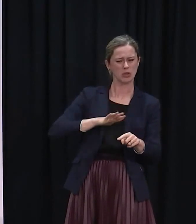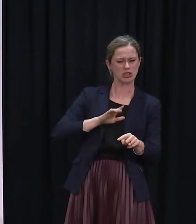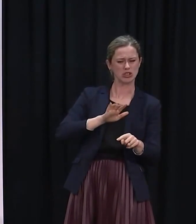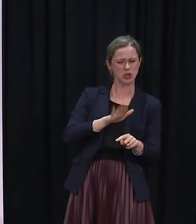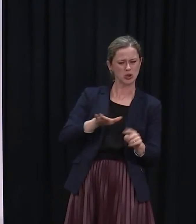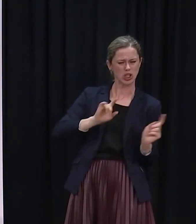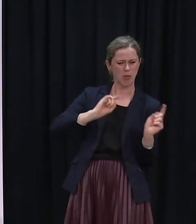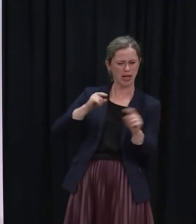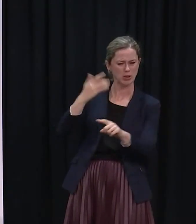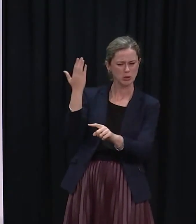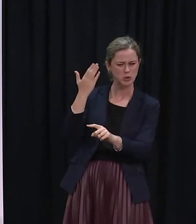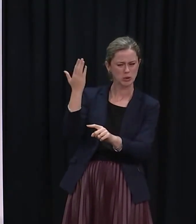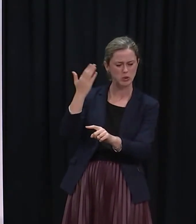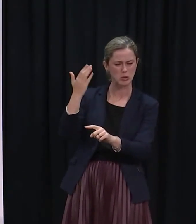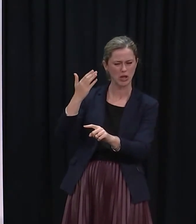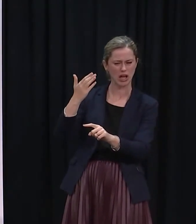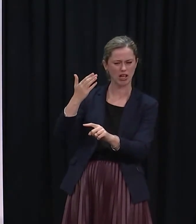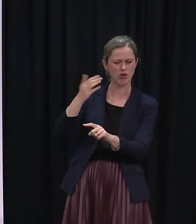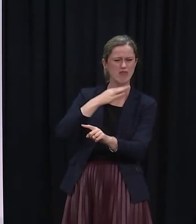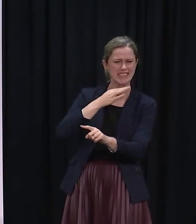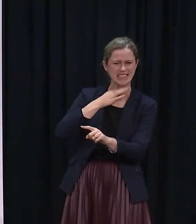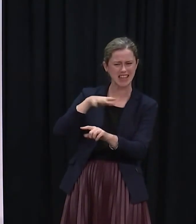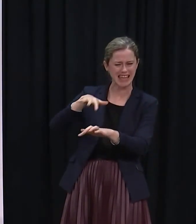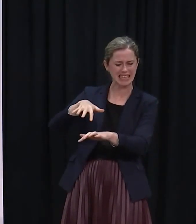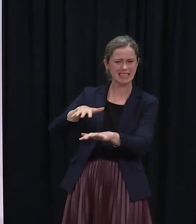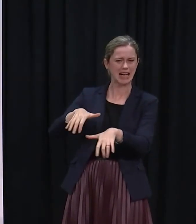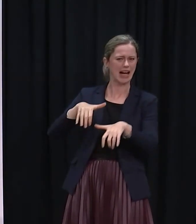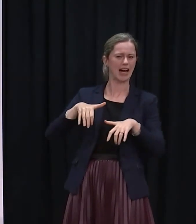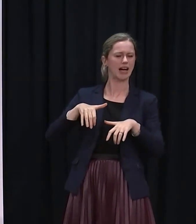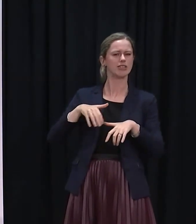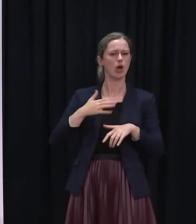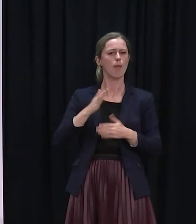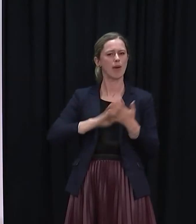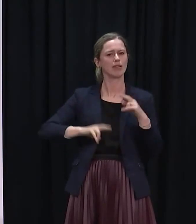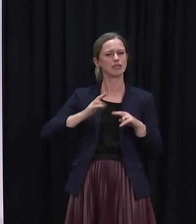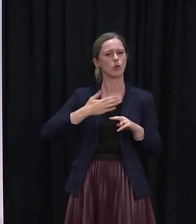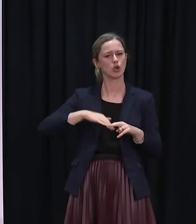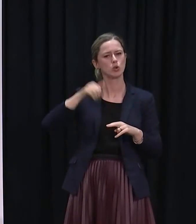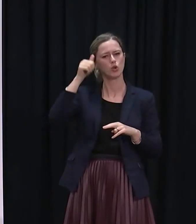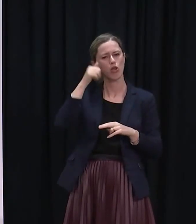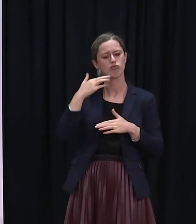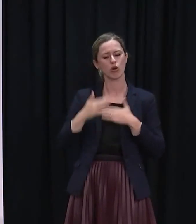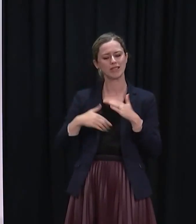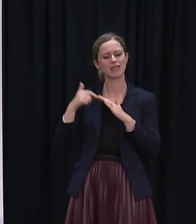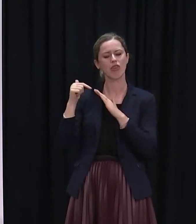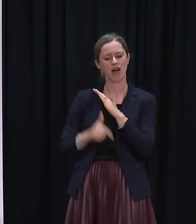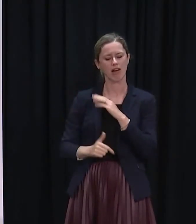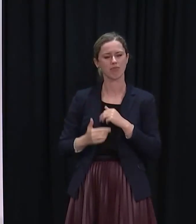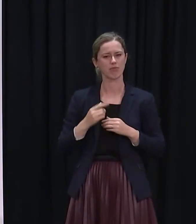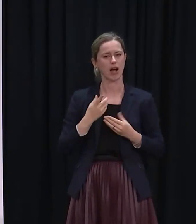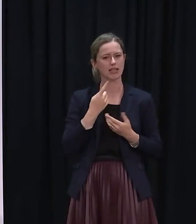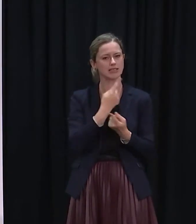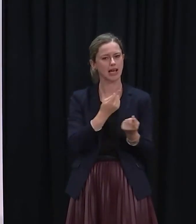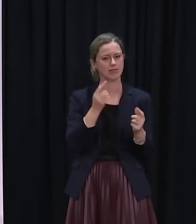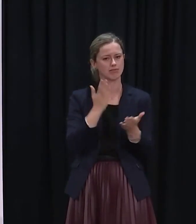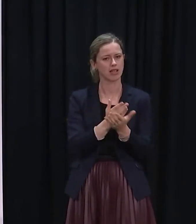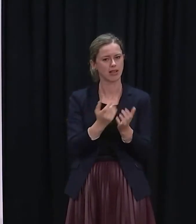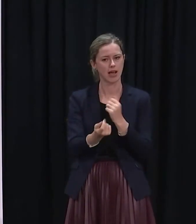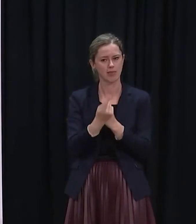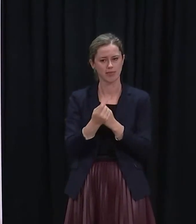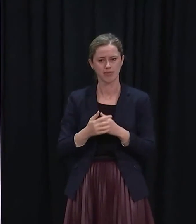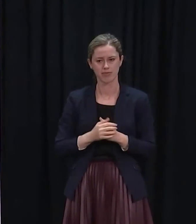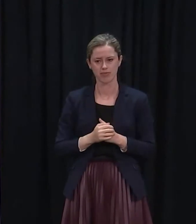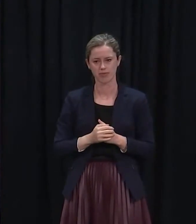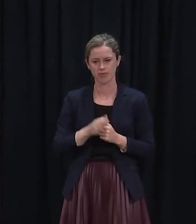see kids going back to school and being put at greater risk. So they want to see that we're doing this thoroughly, and I can give them a reassurance that we are. Yeah.